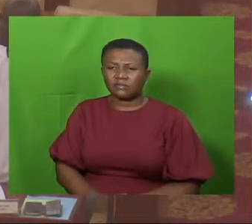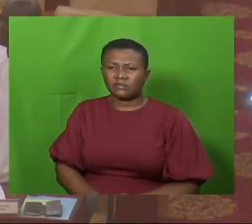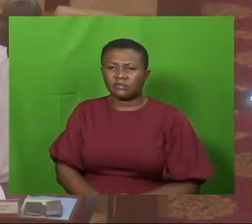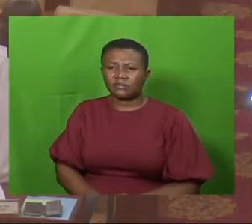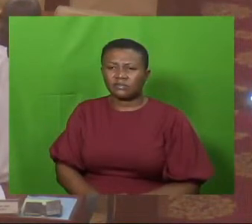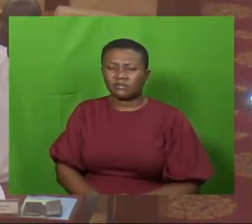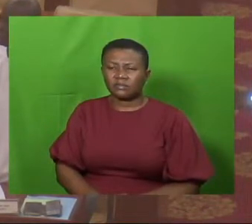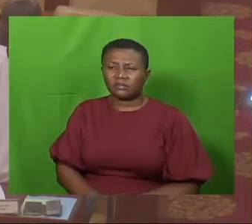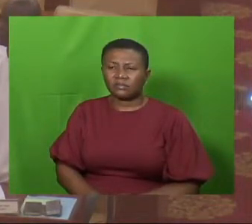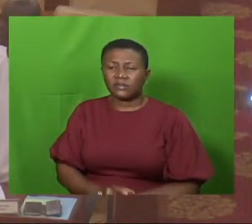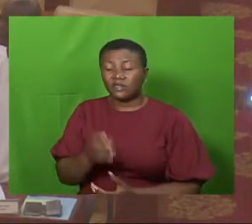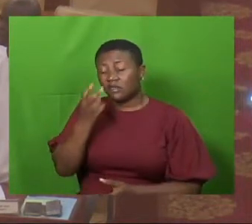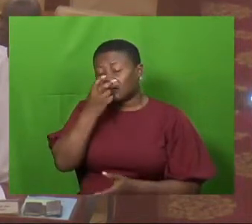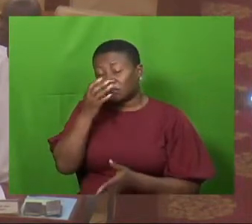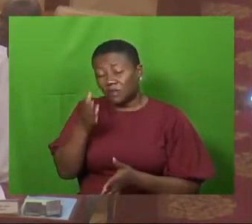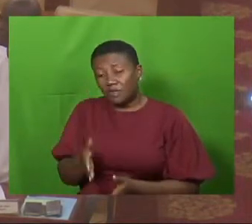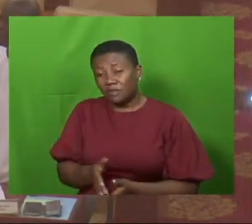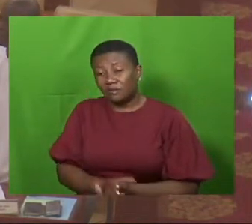Mr. Speaker,